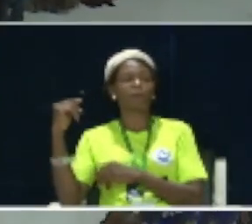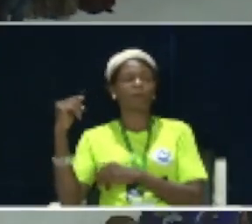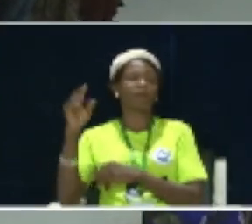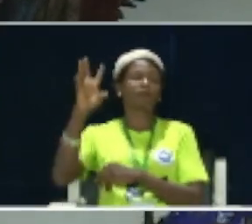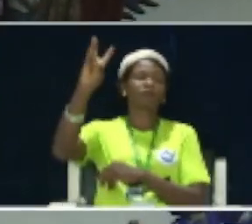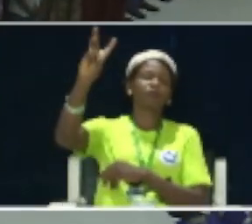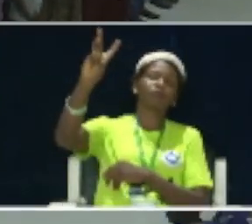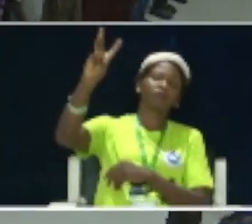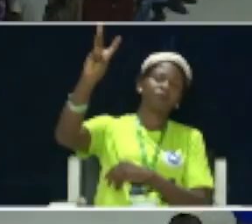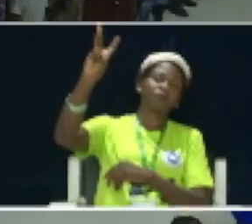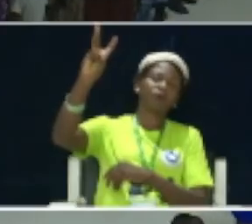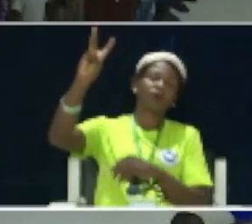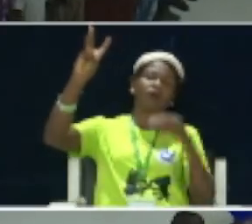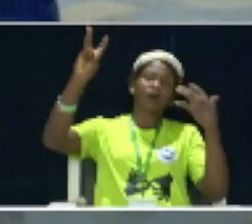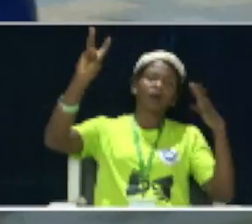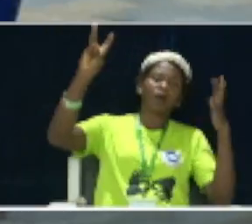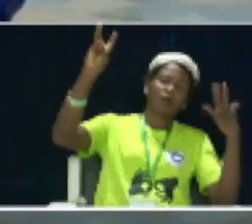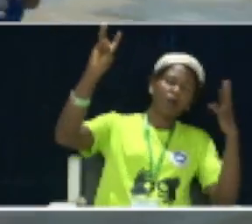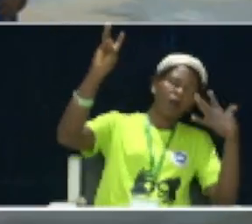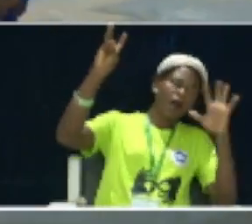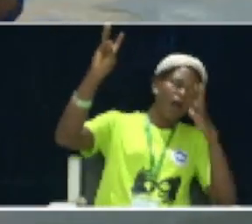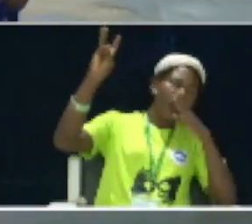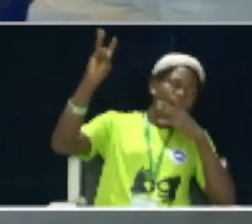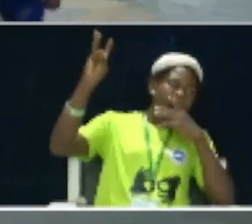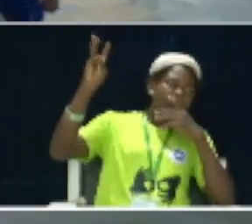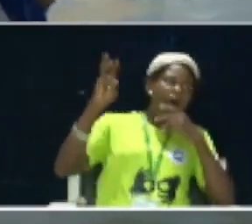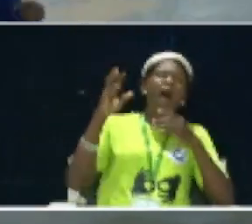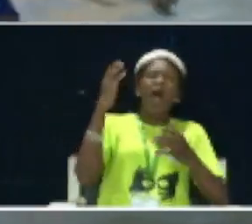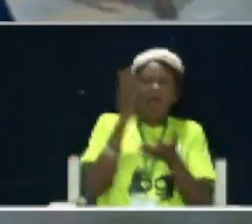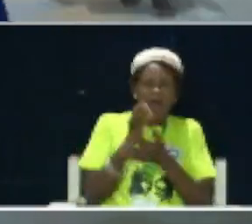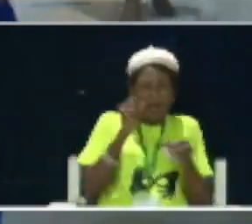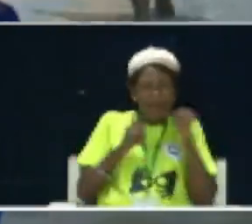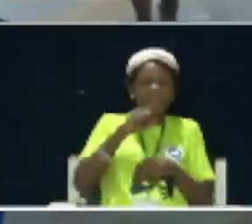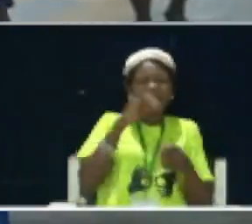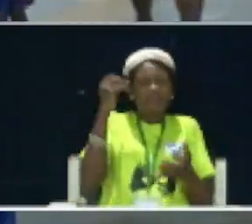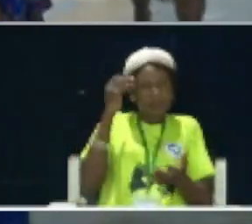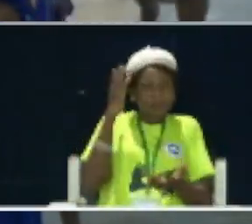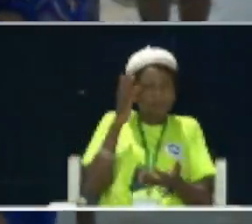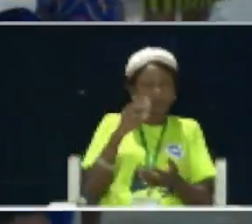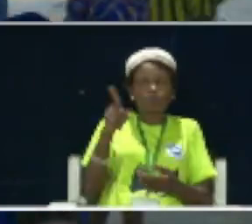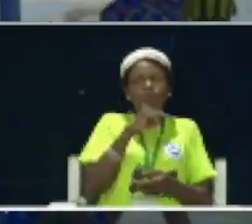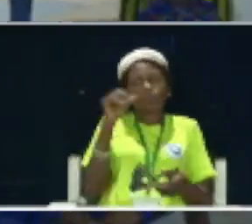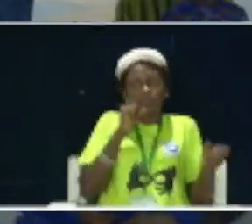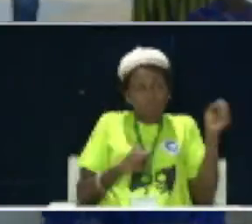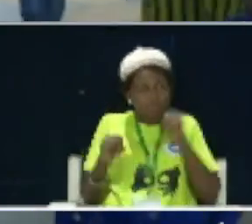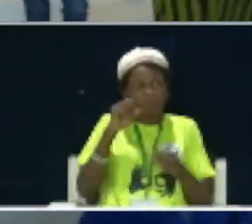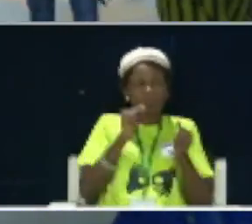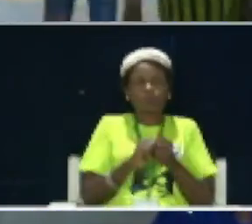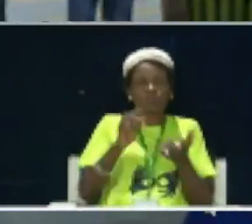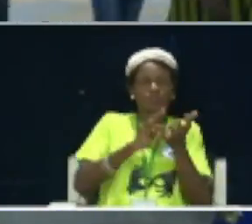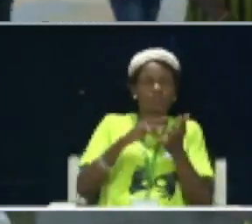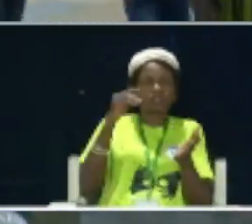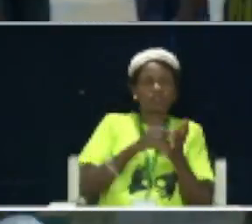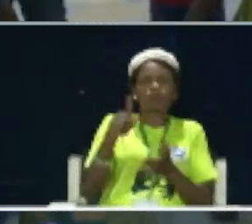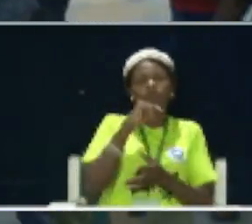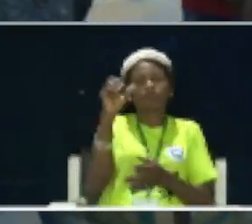6. Stop struggling. You will not struggle with gambling again. You will not struggle with drugs again. You